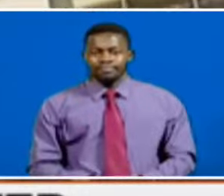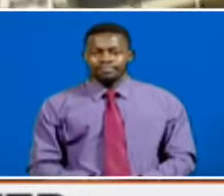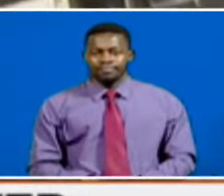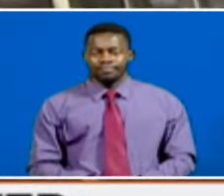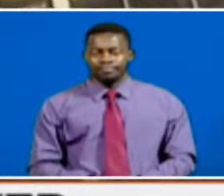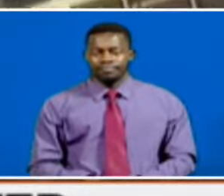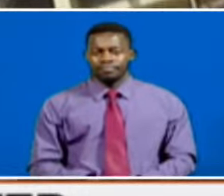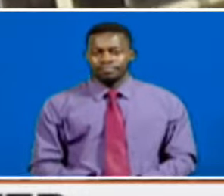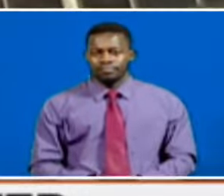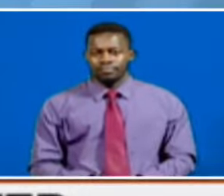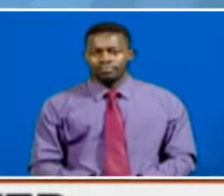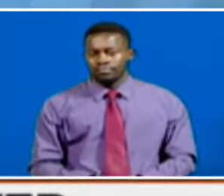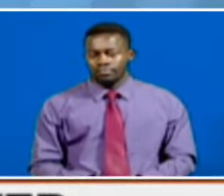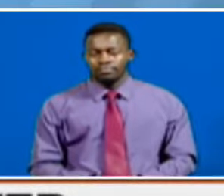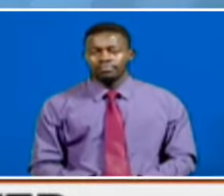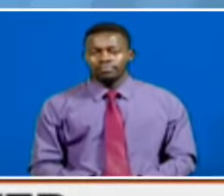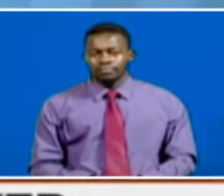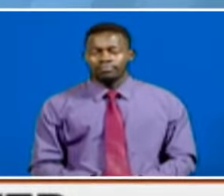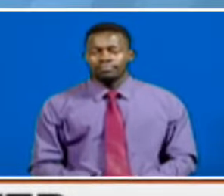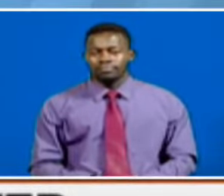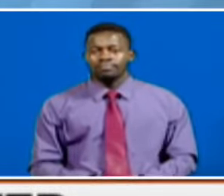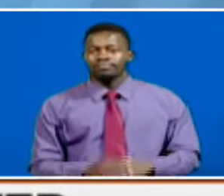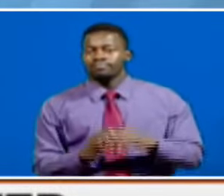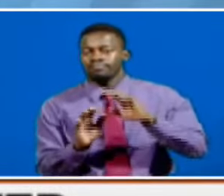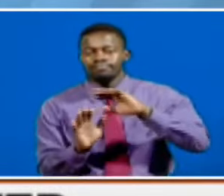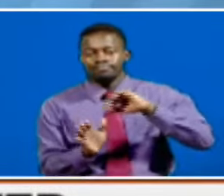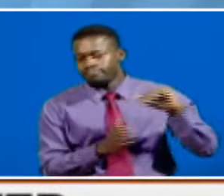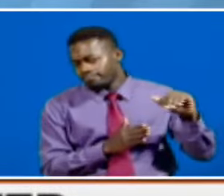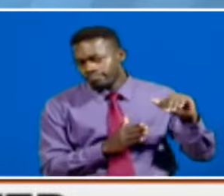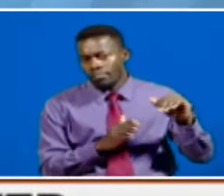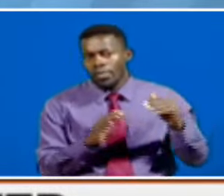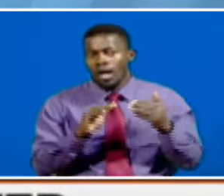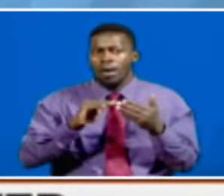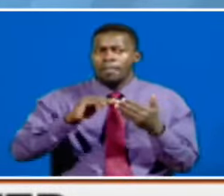Diana. Moving on, hundreds of athletes drawn from the